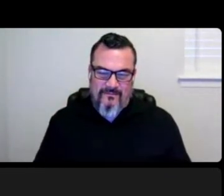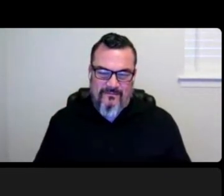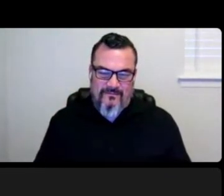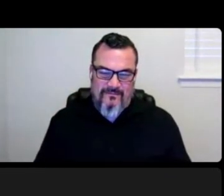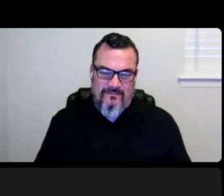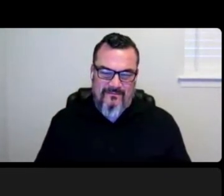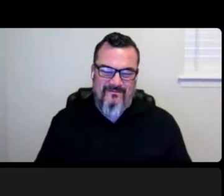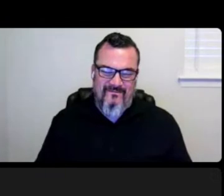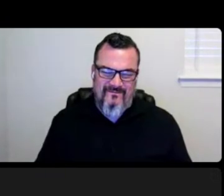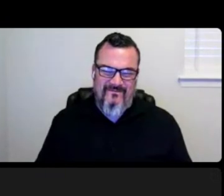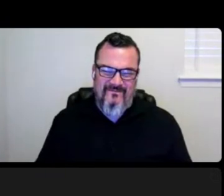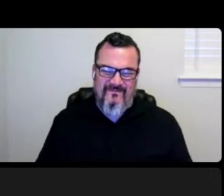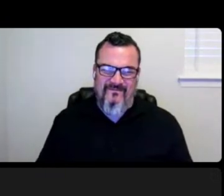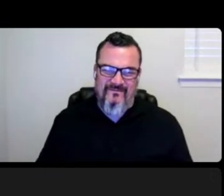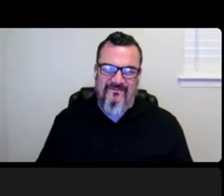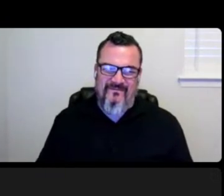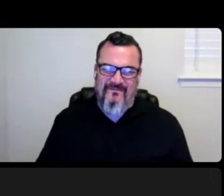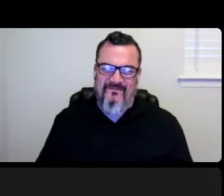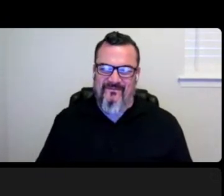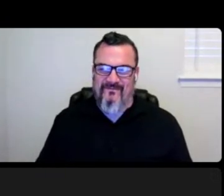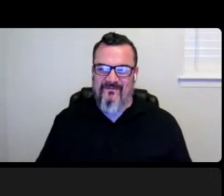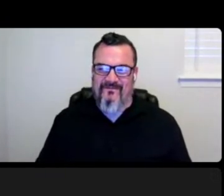there.